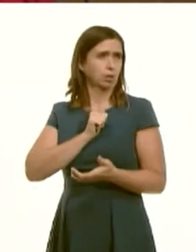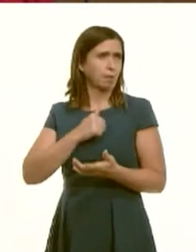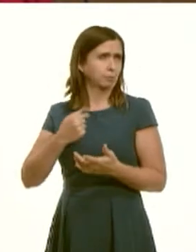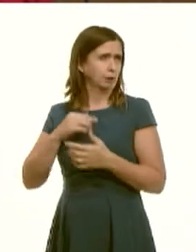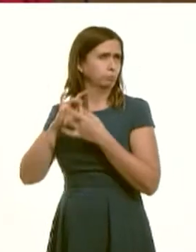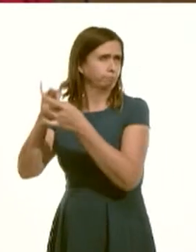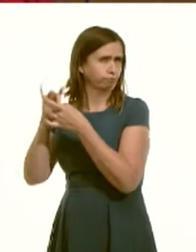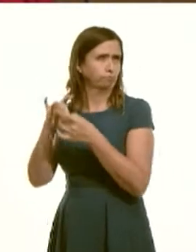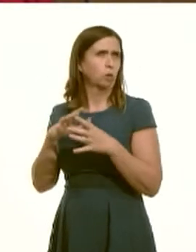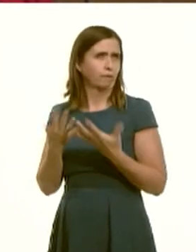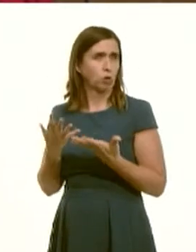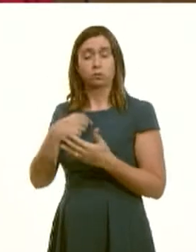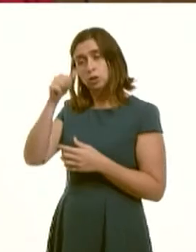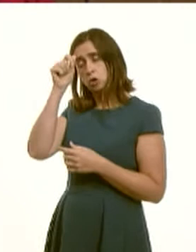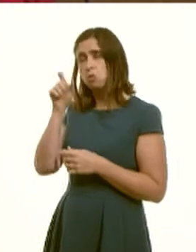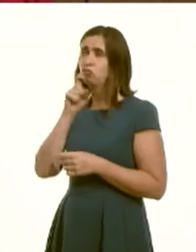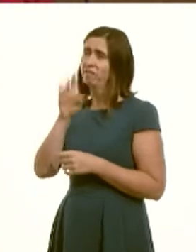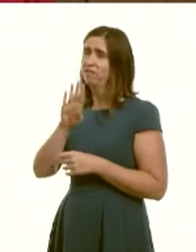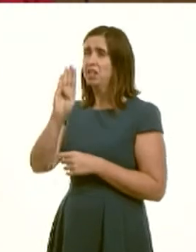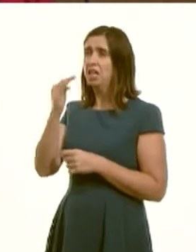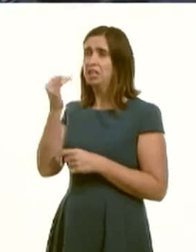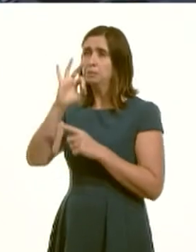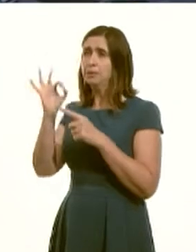tua 96% o swyddi wedi cael eu llanw.